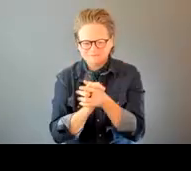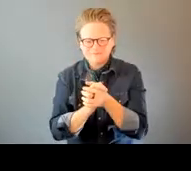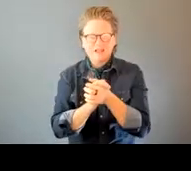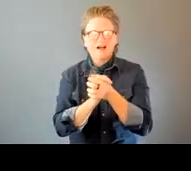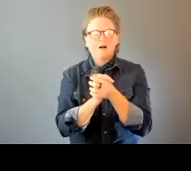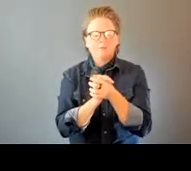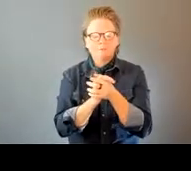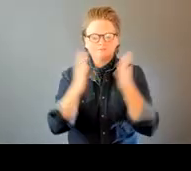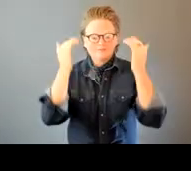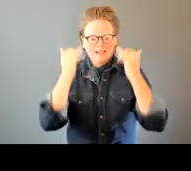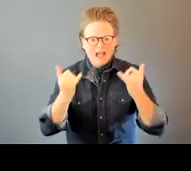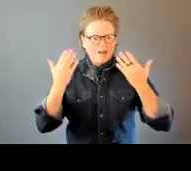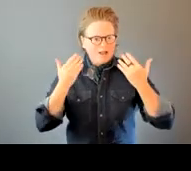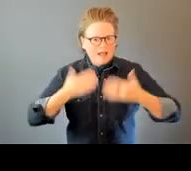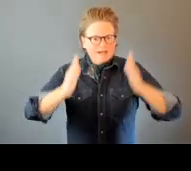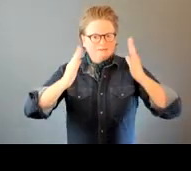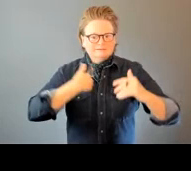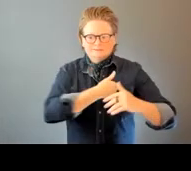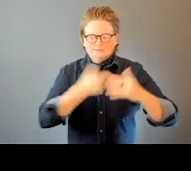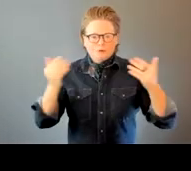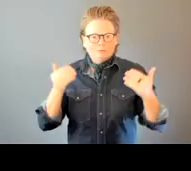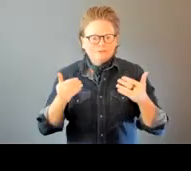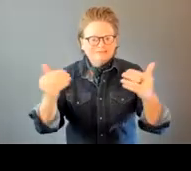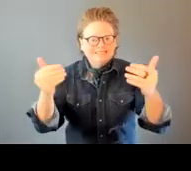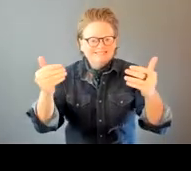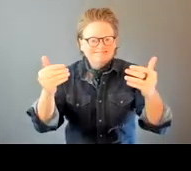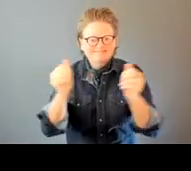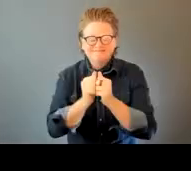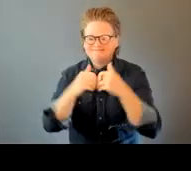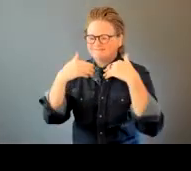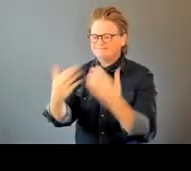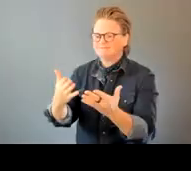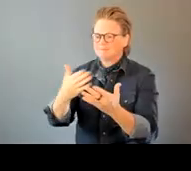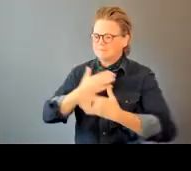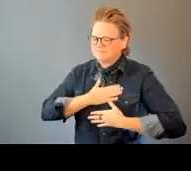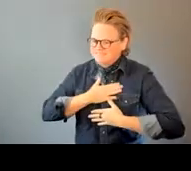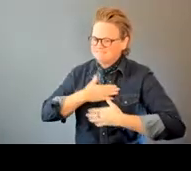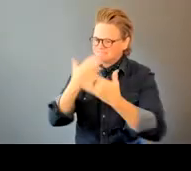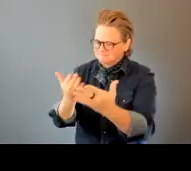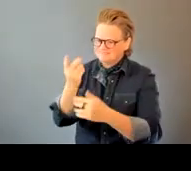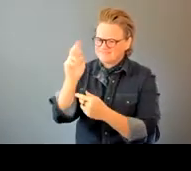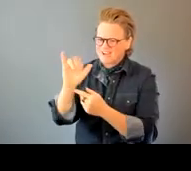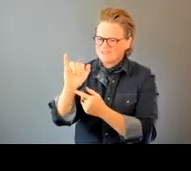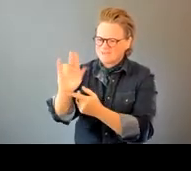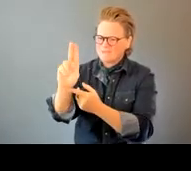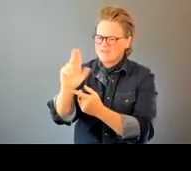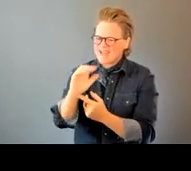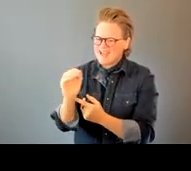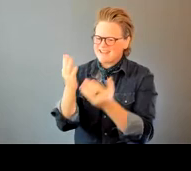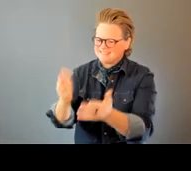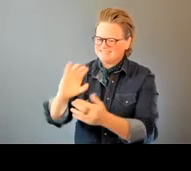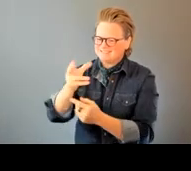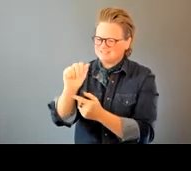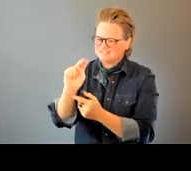Okay, great. Thank you so much. Beautiful. Now let's get started. So